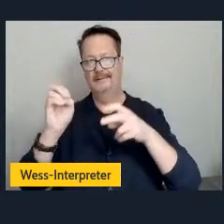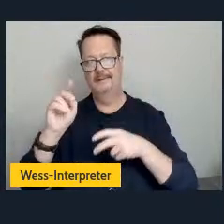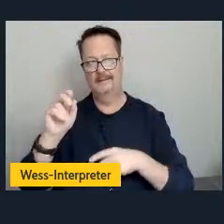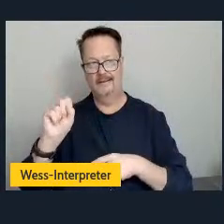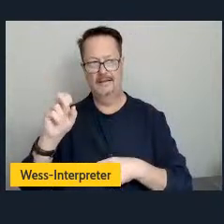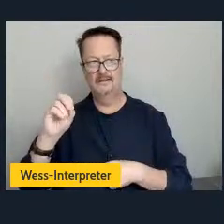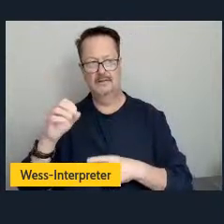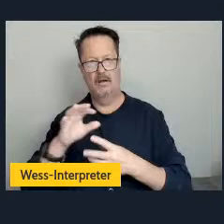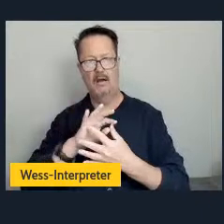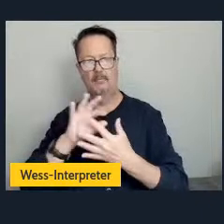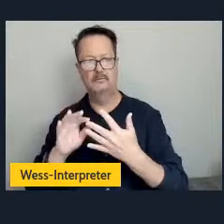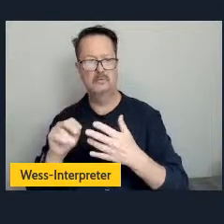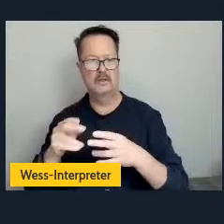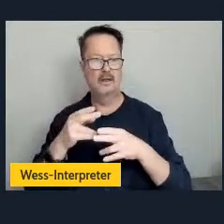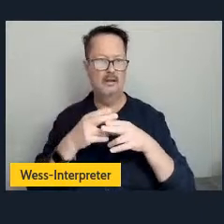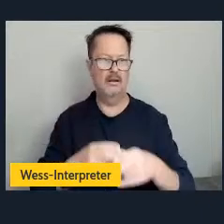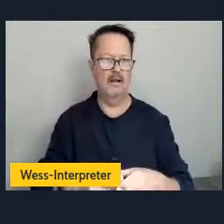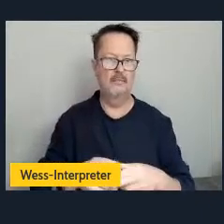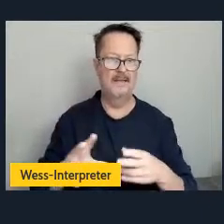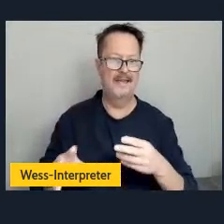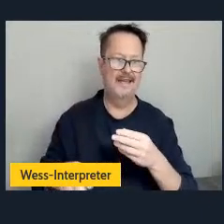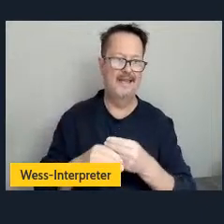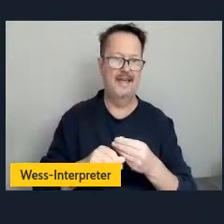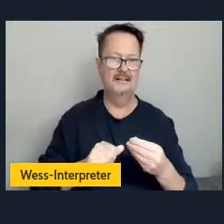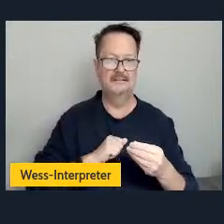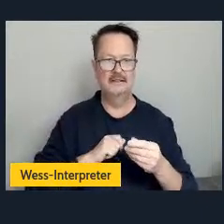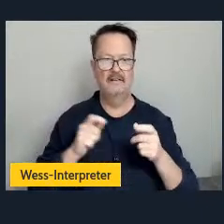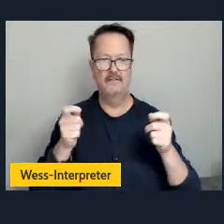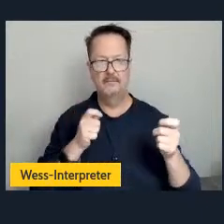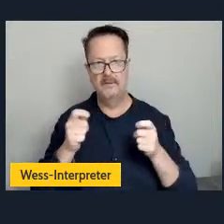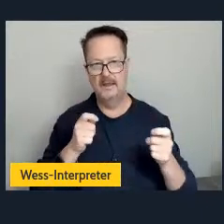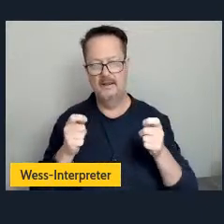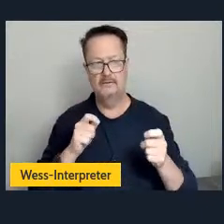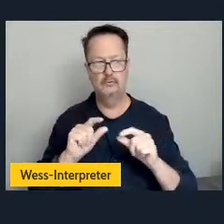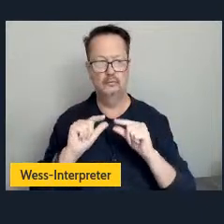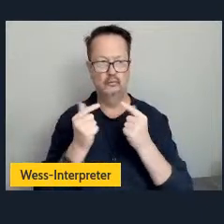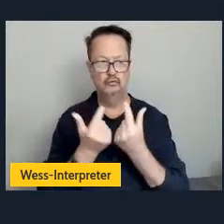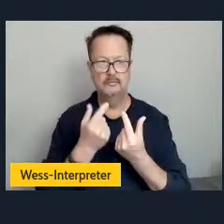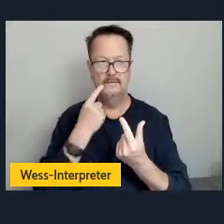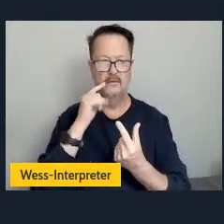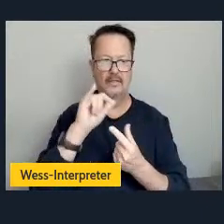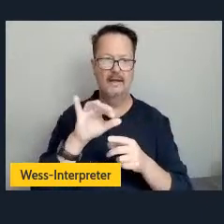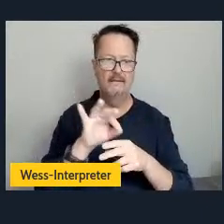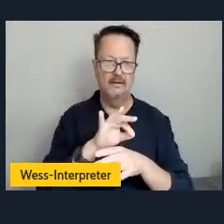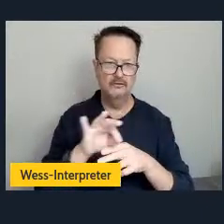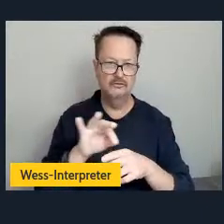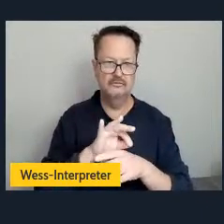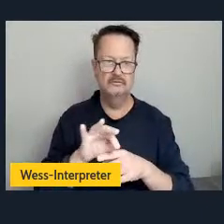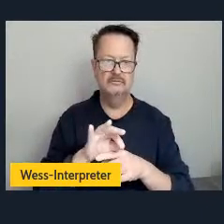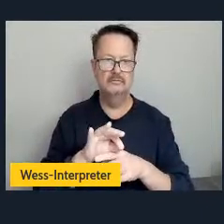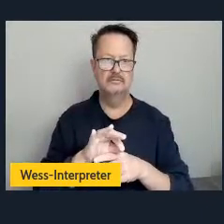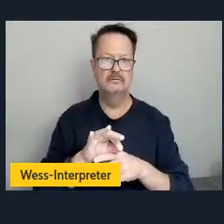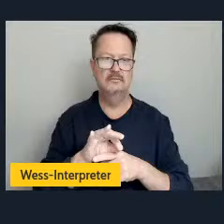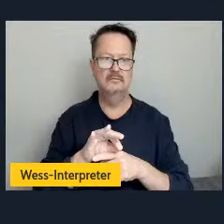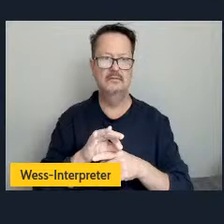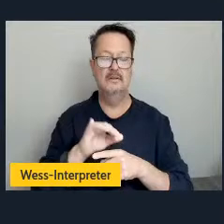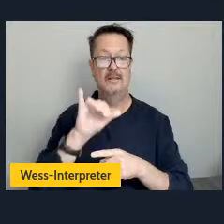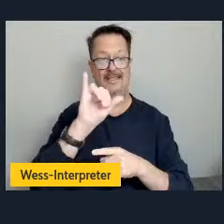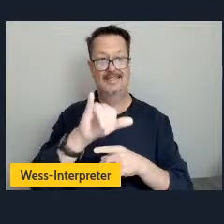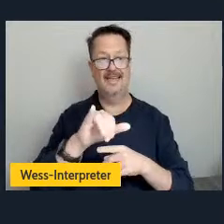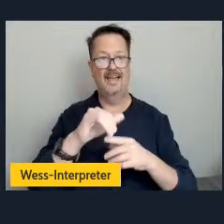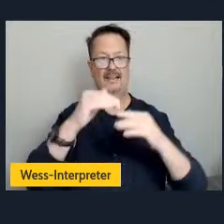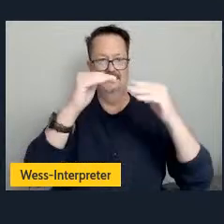And you can call then add self-managed group on this this function and on this class,